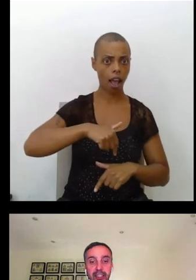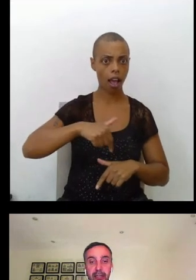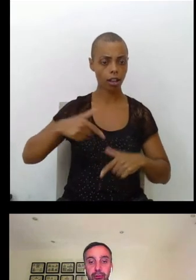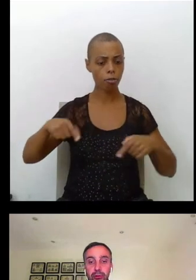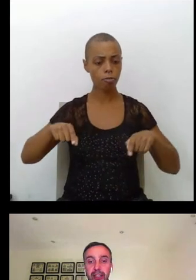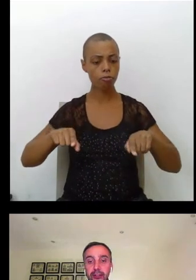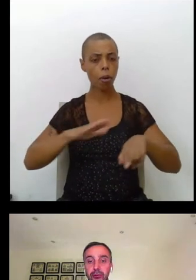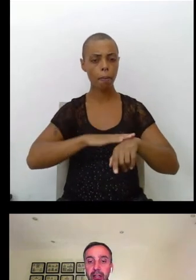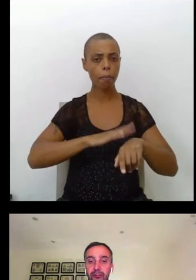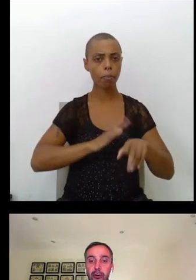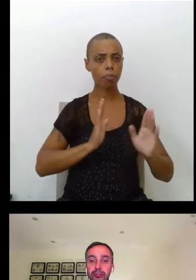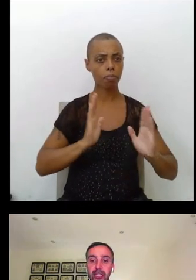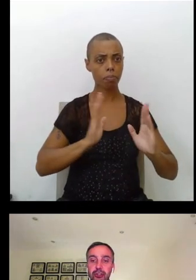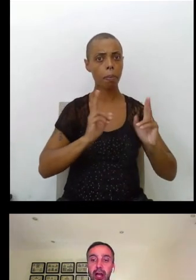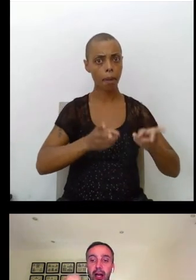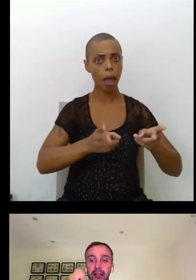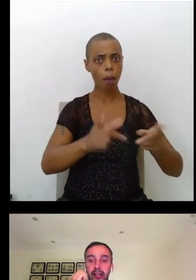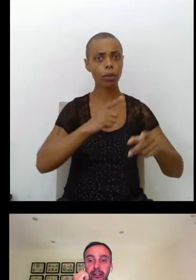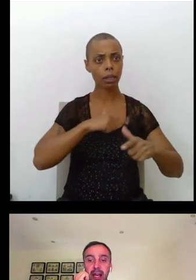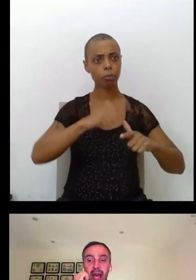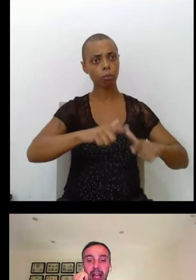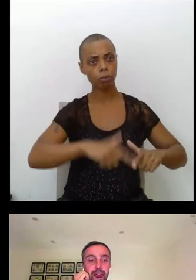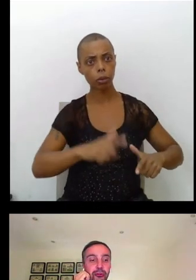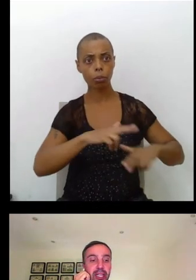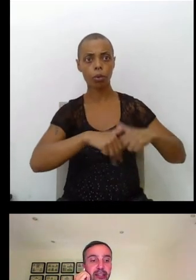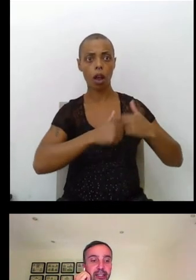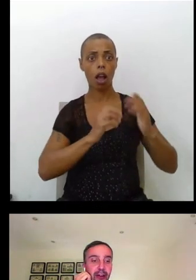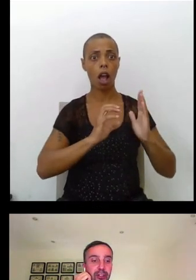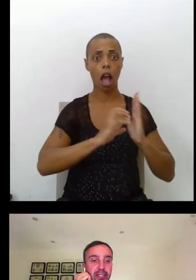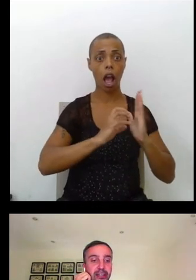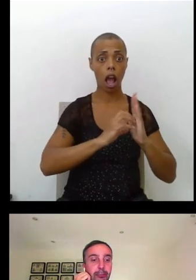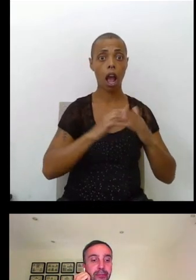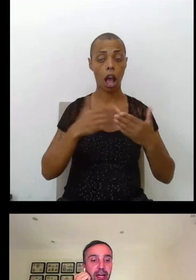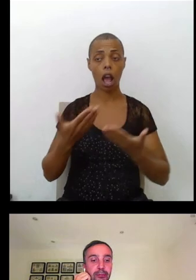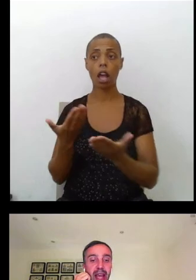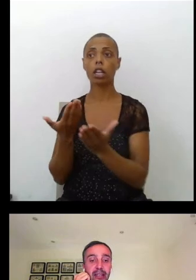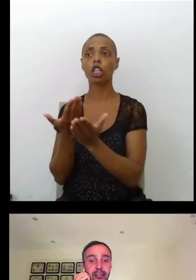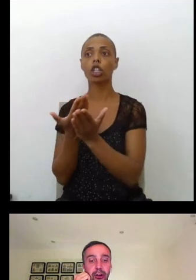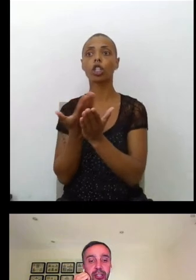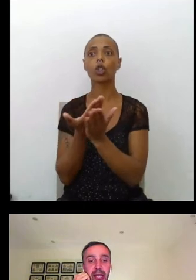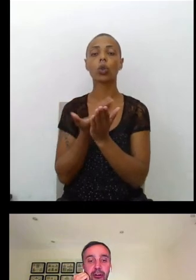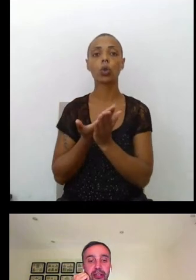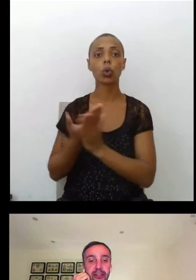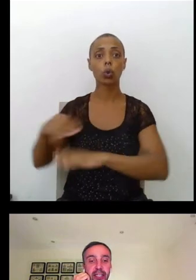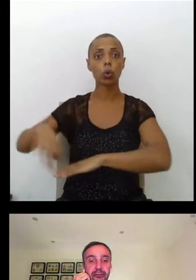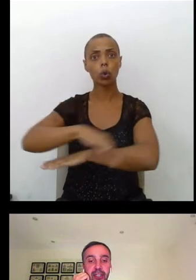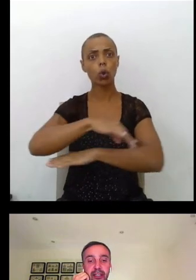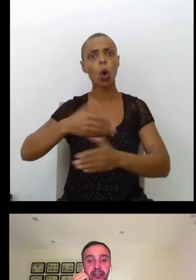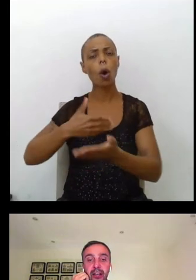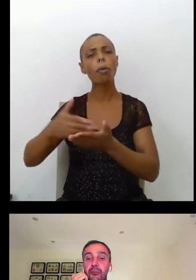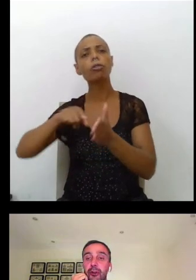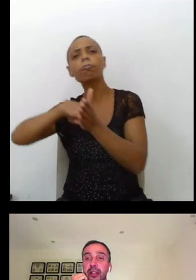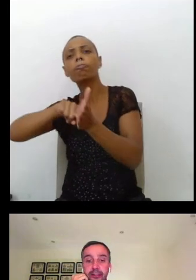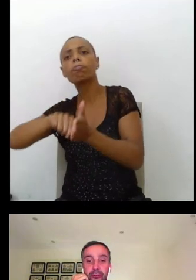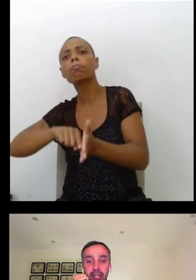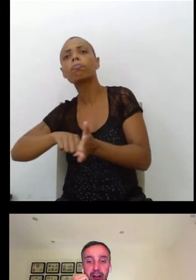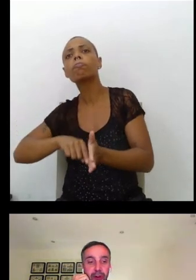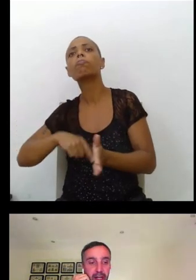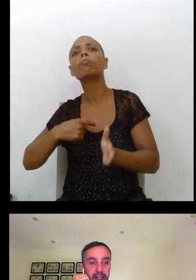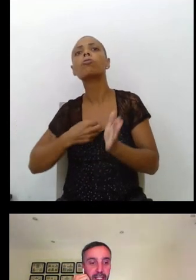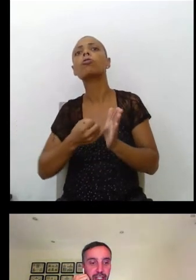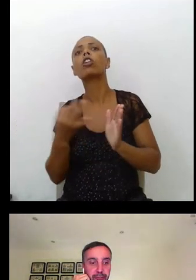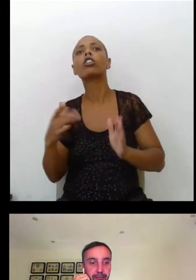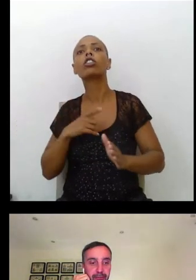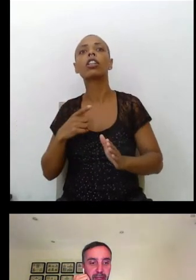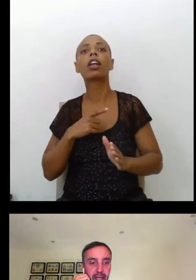the previously taboo history of homosexual Architects and to ReDiscover their sometimes extraordinary significance for the history